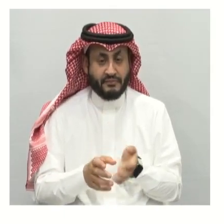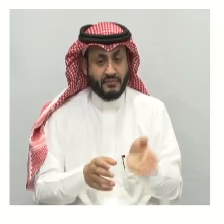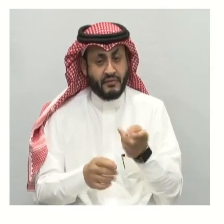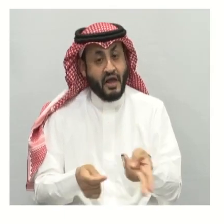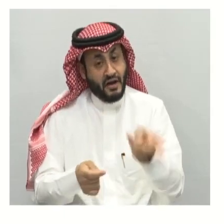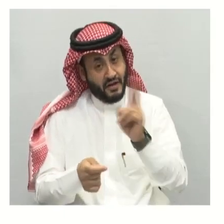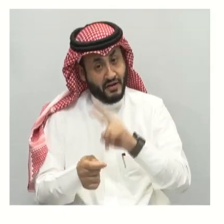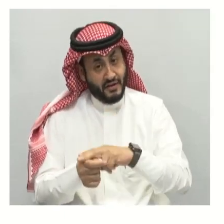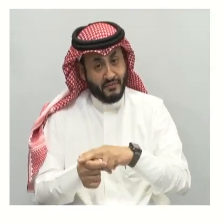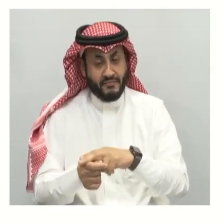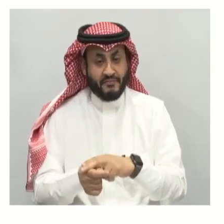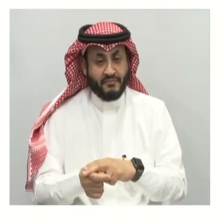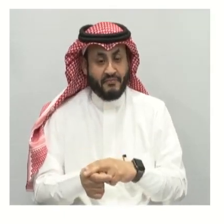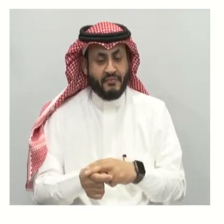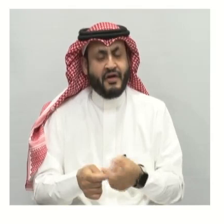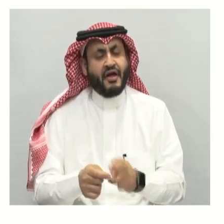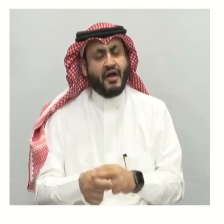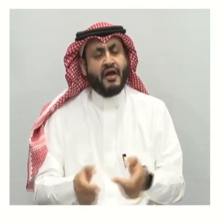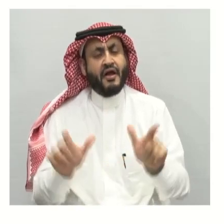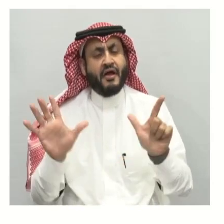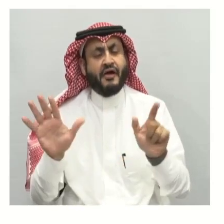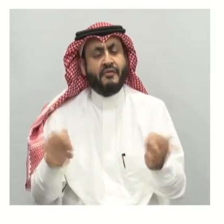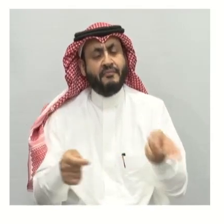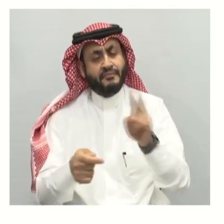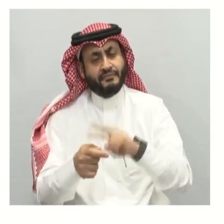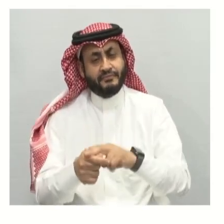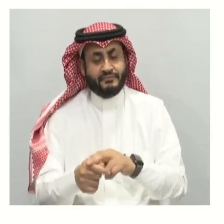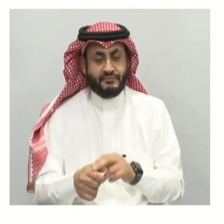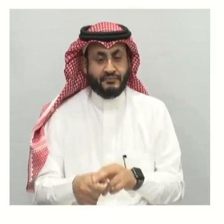Then what happens? The week starts again. Sunday.